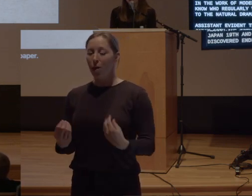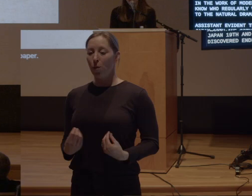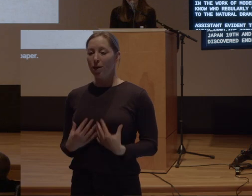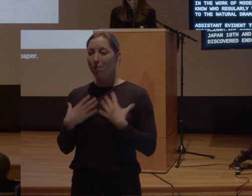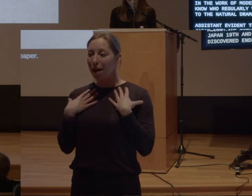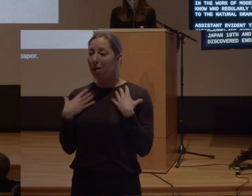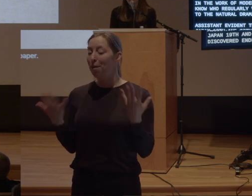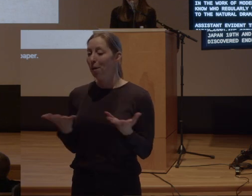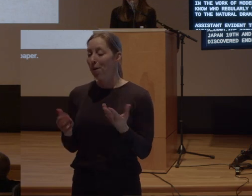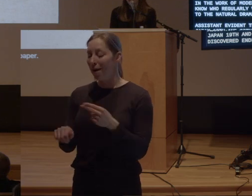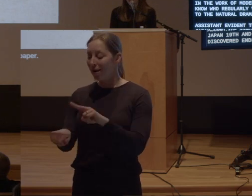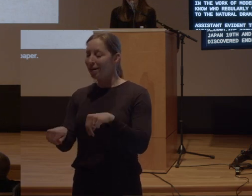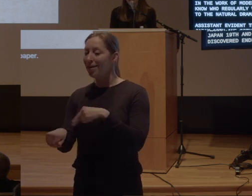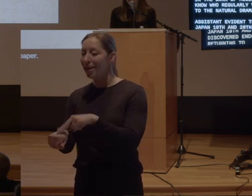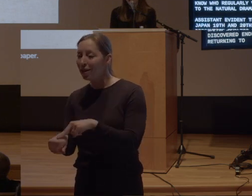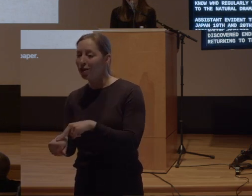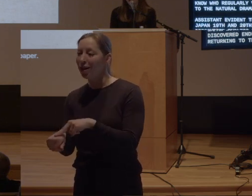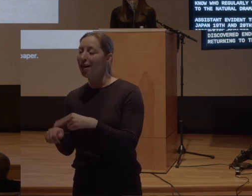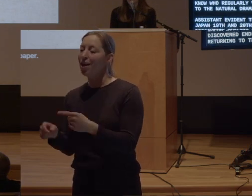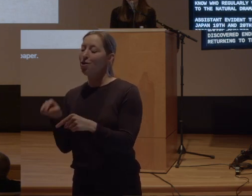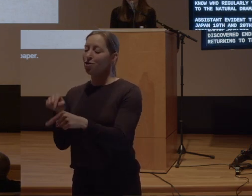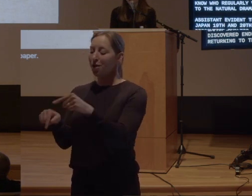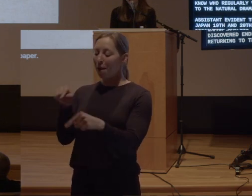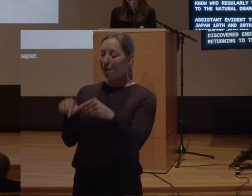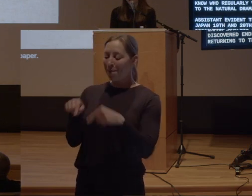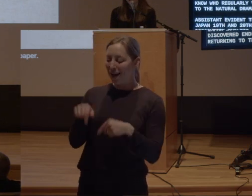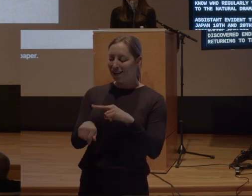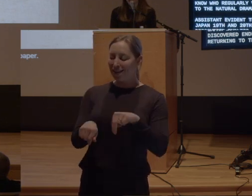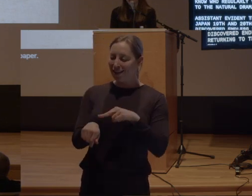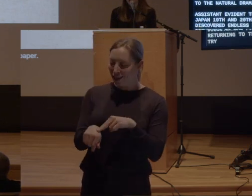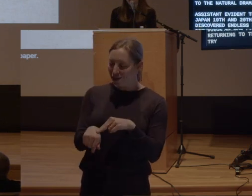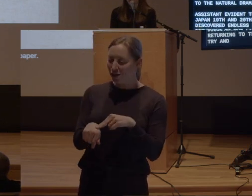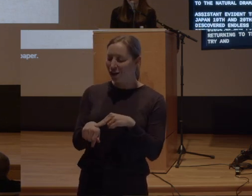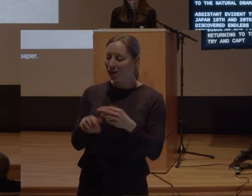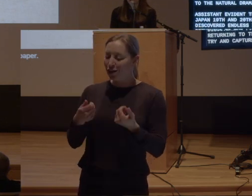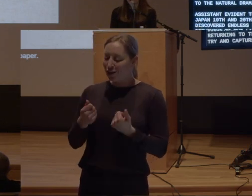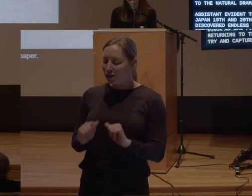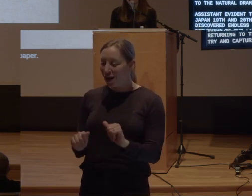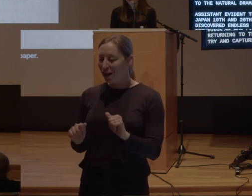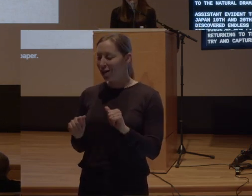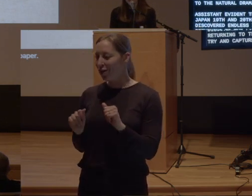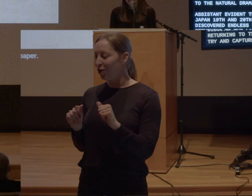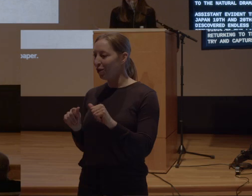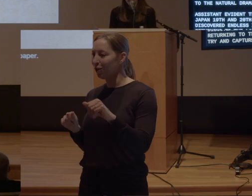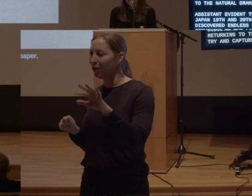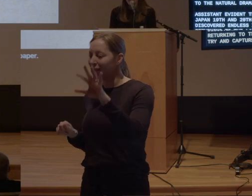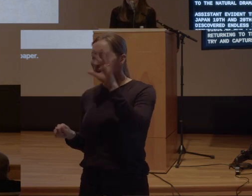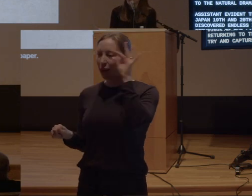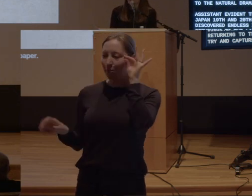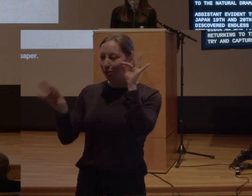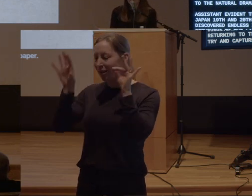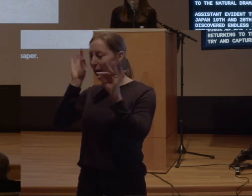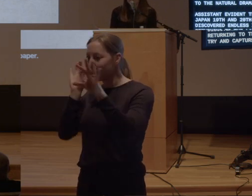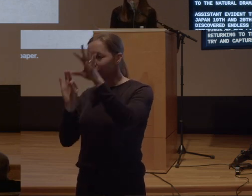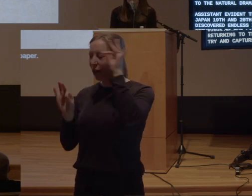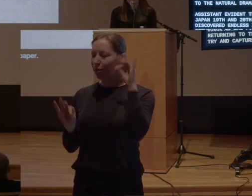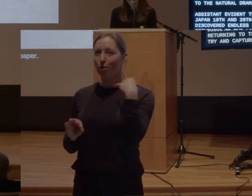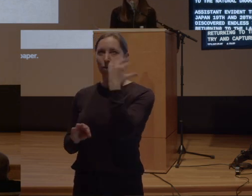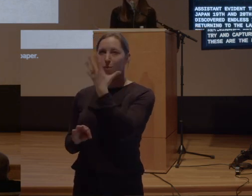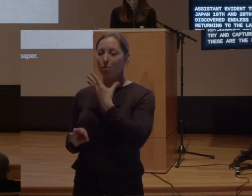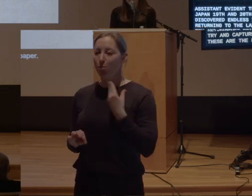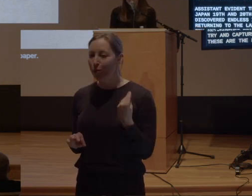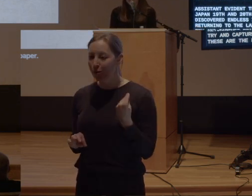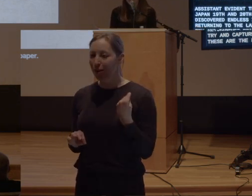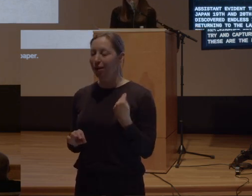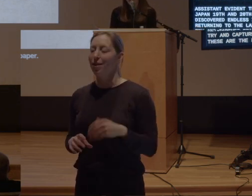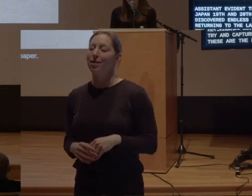nature, returning to the landscape time and time again to try and capture its ineffable beauty. Certainly, these are the kinds of